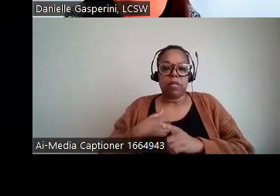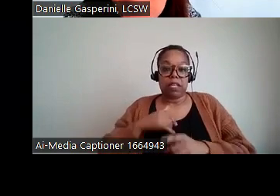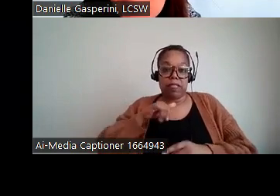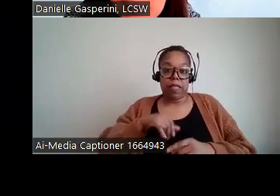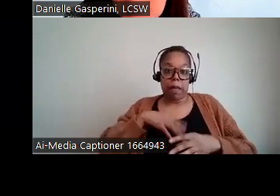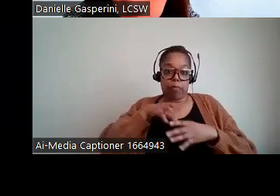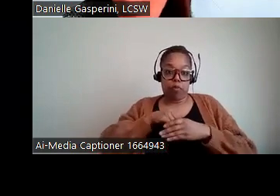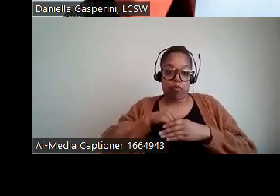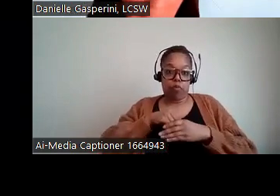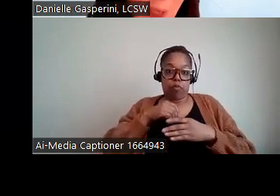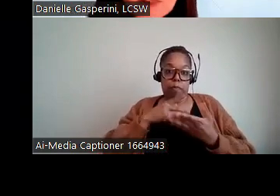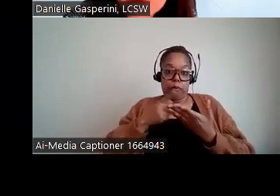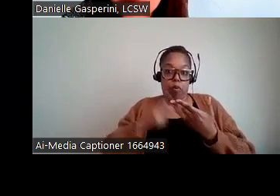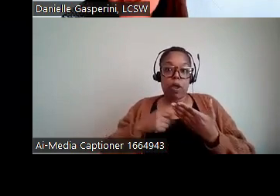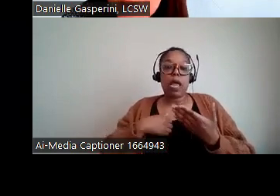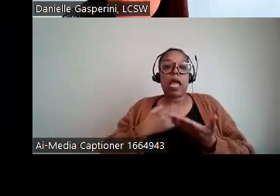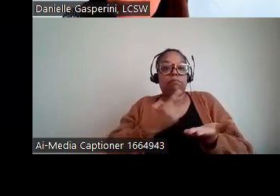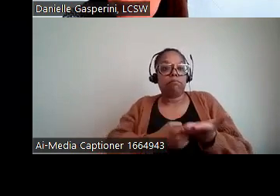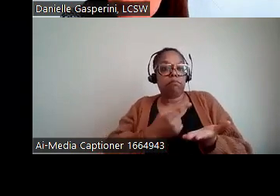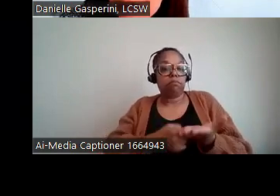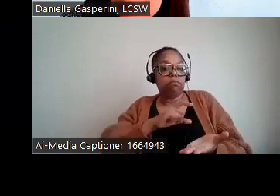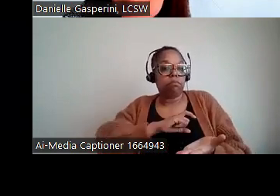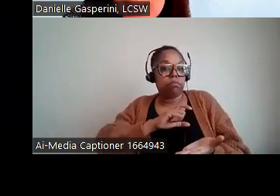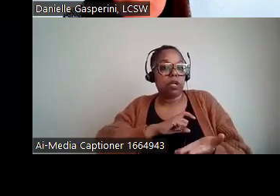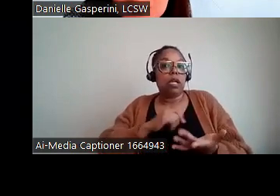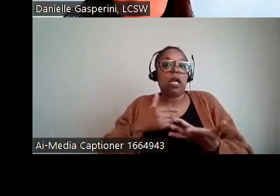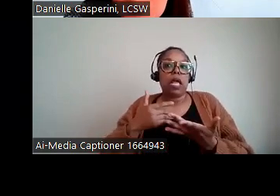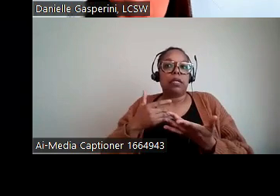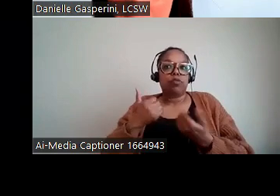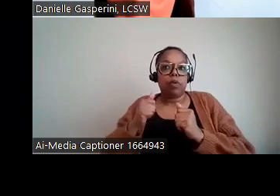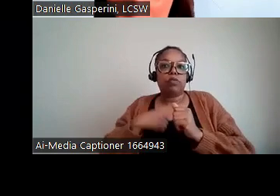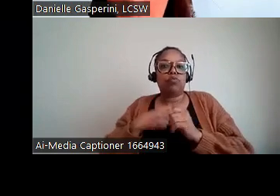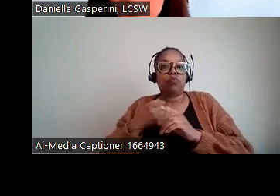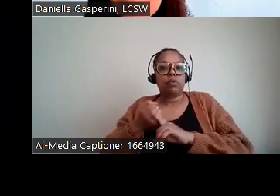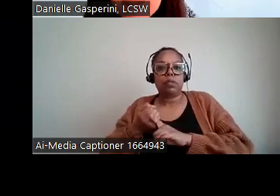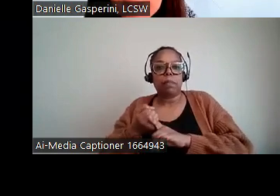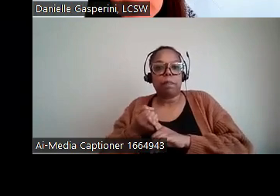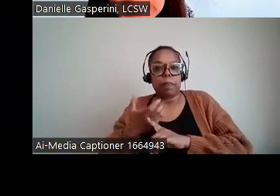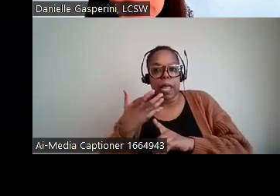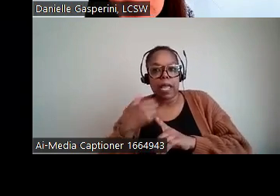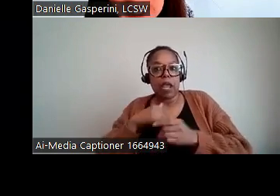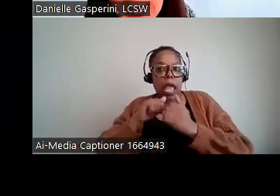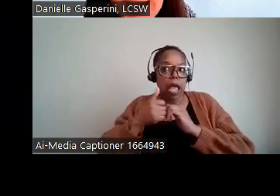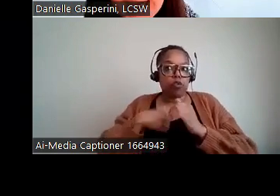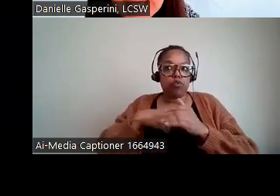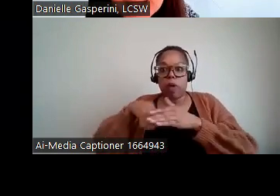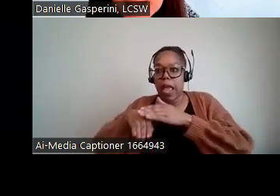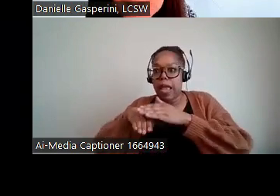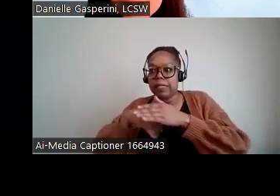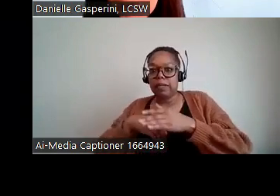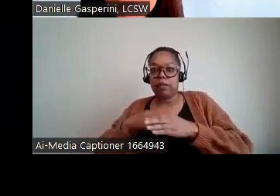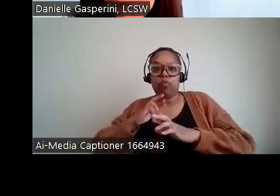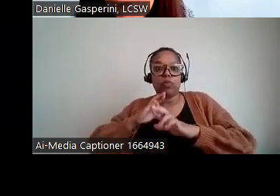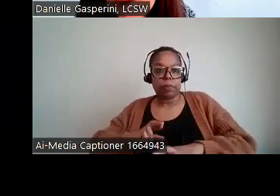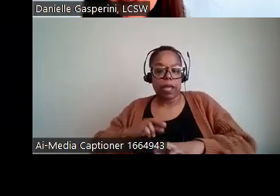with police officers, I tell them about mobile response, I explain to them how to access mobile response when they're with a family that needs it. And in